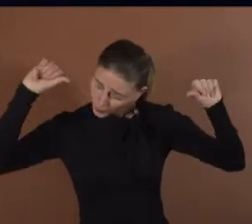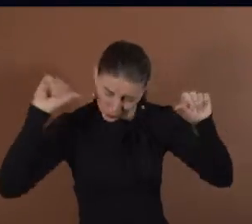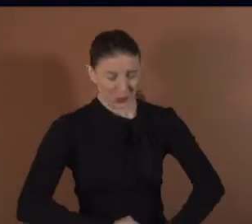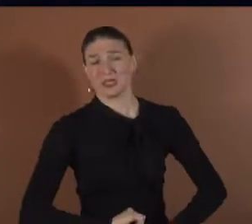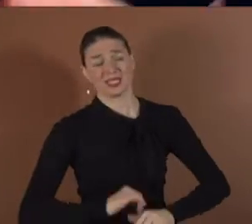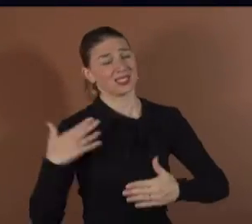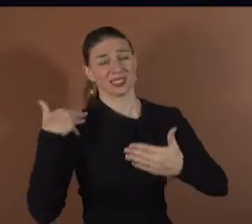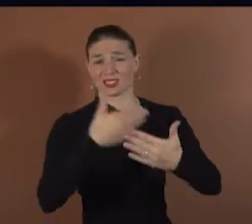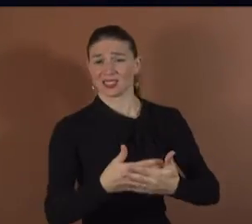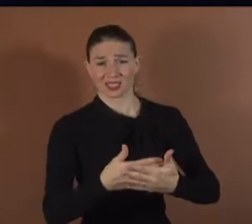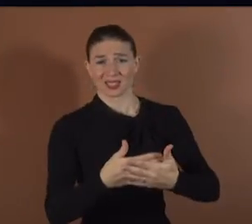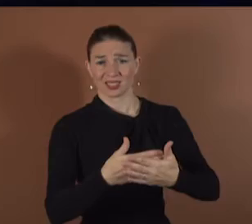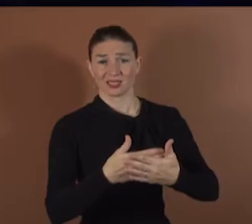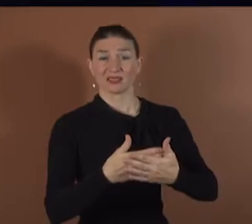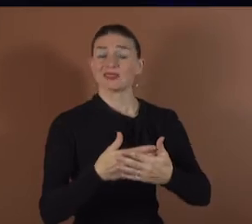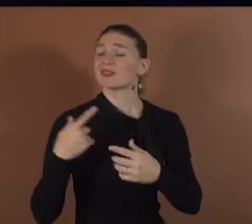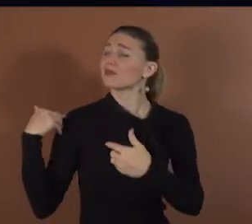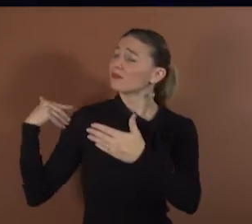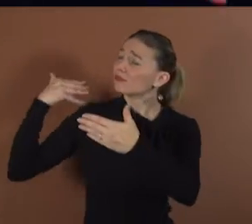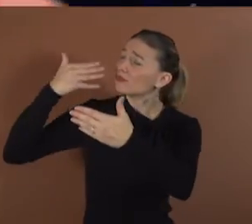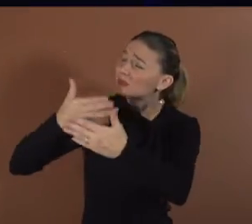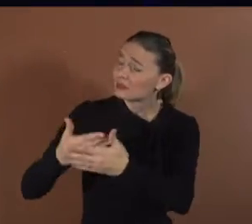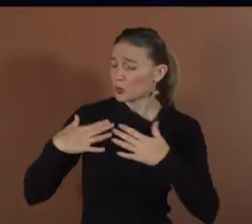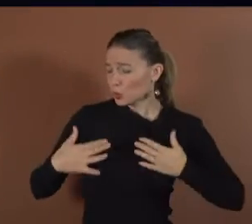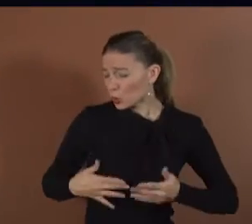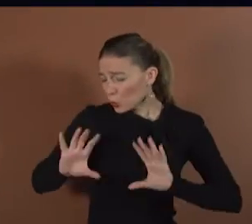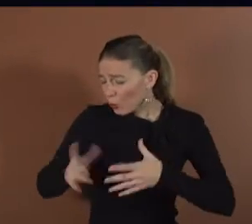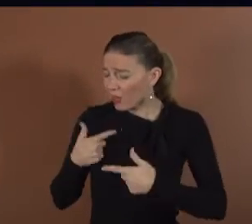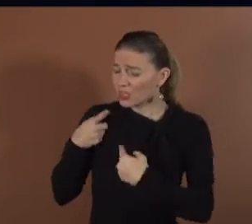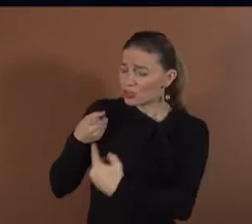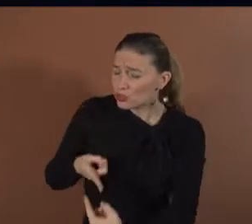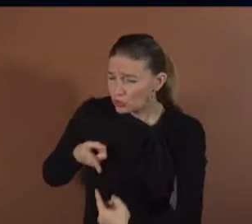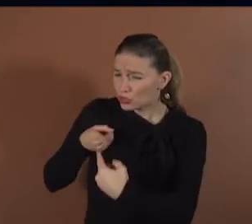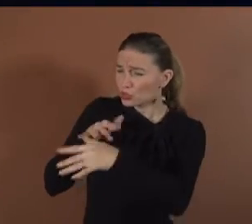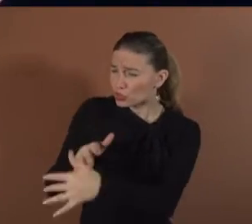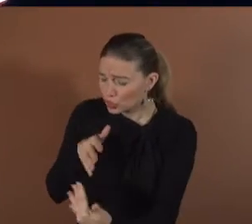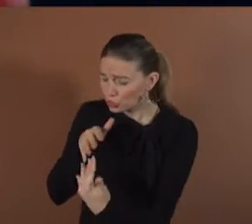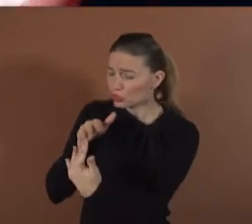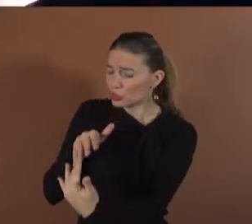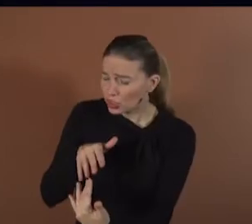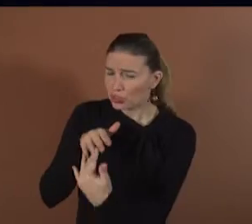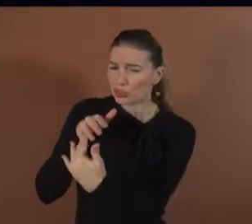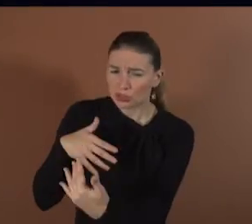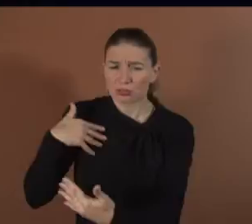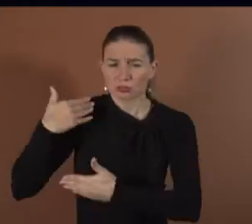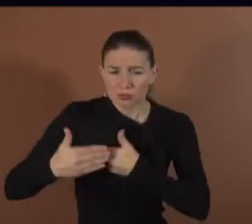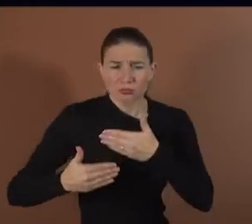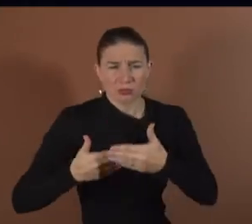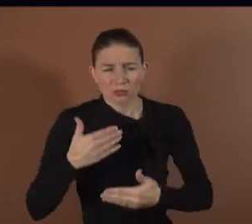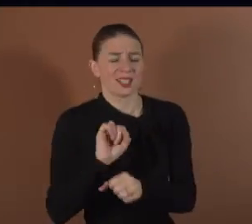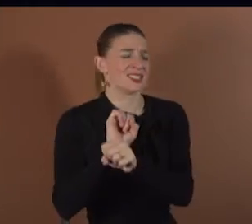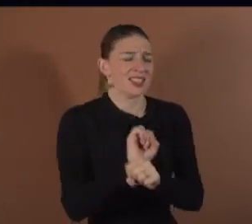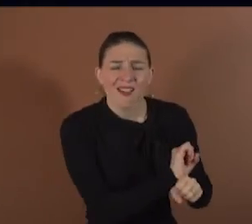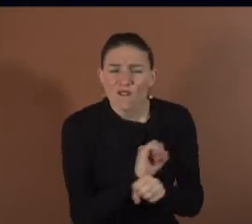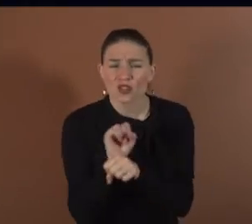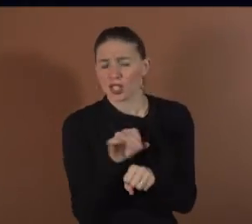than all the previous struggles that humanity has faced in the past combined. And I'm talking about slavery,